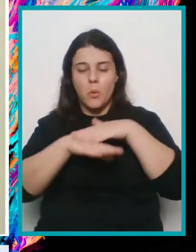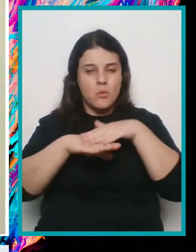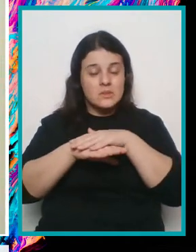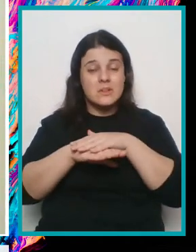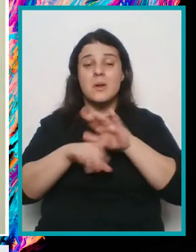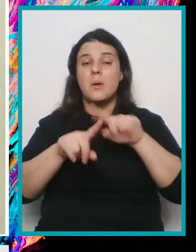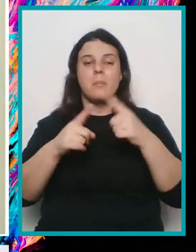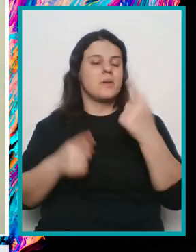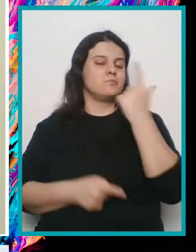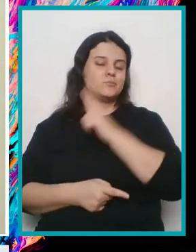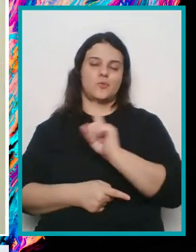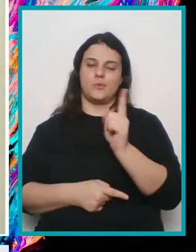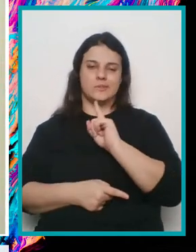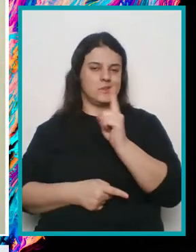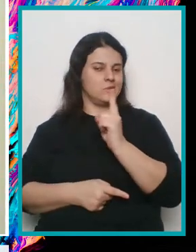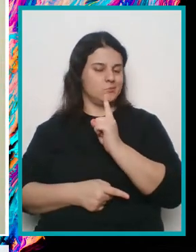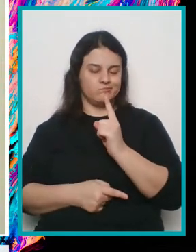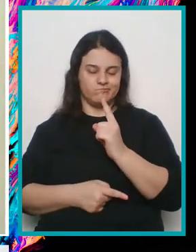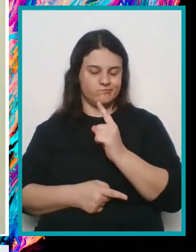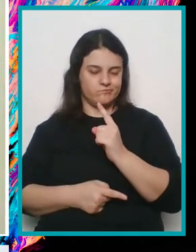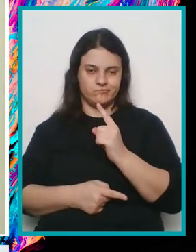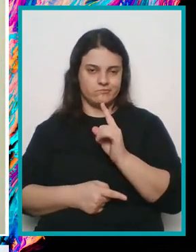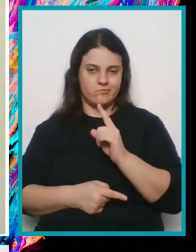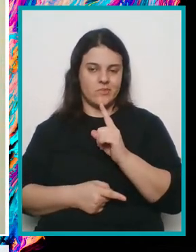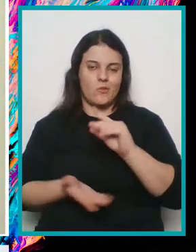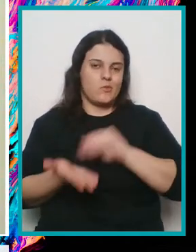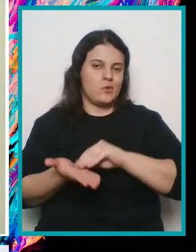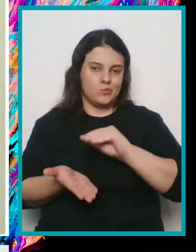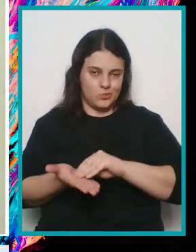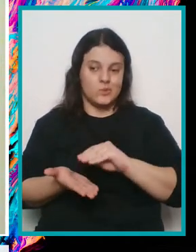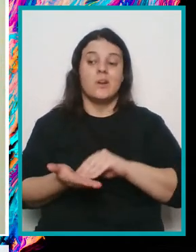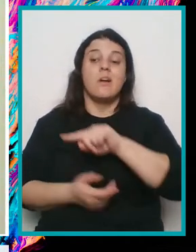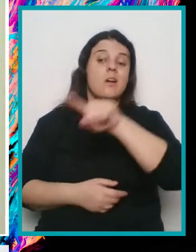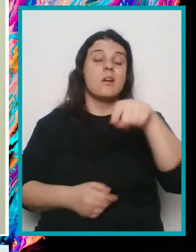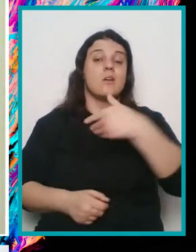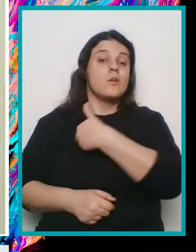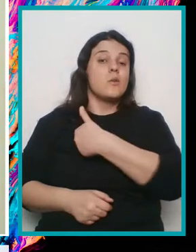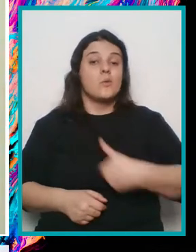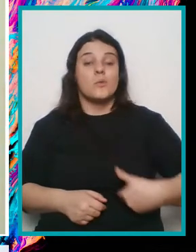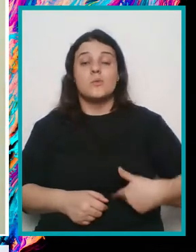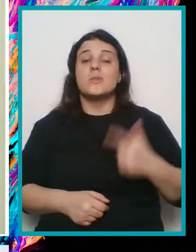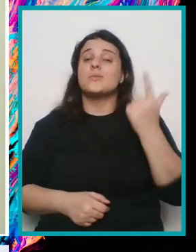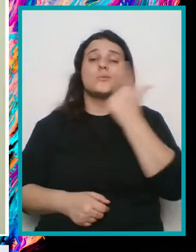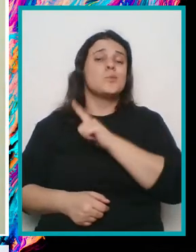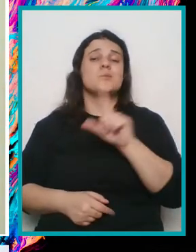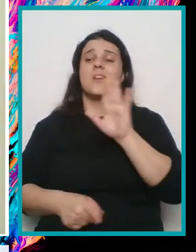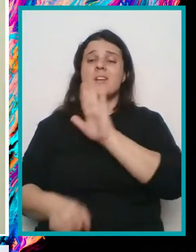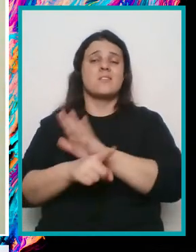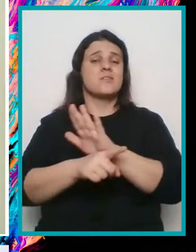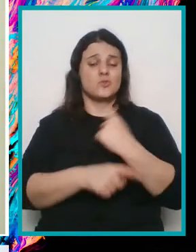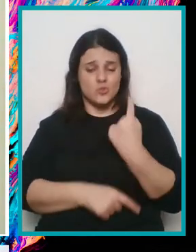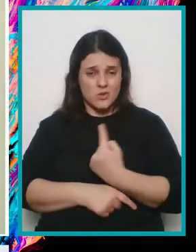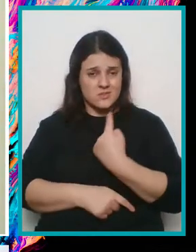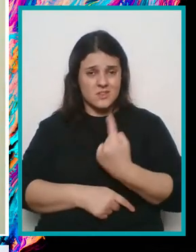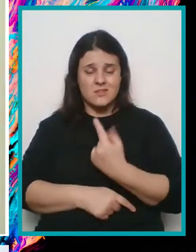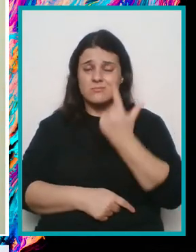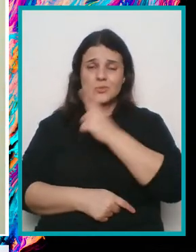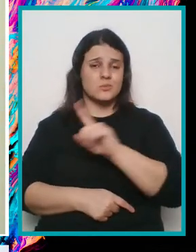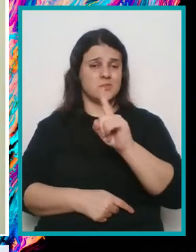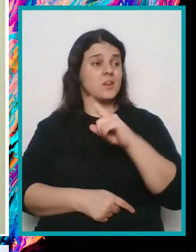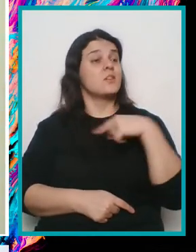international community. We need Europe if we want to put an end to the climate